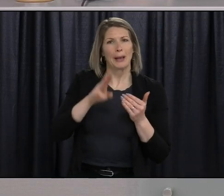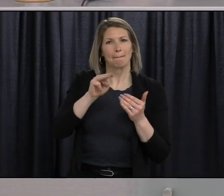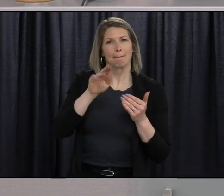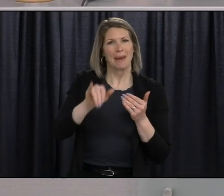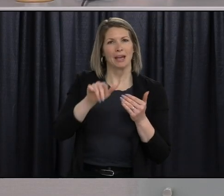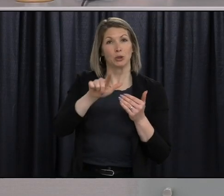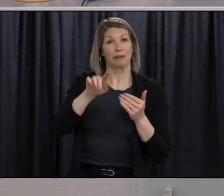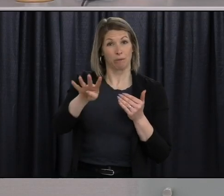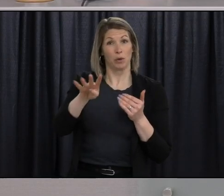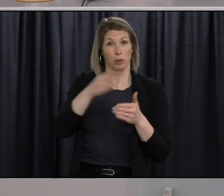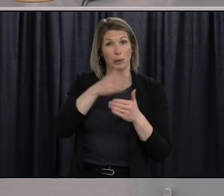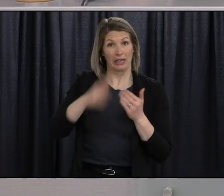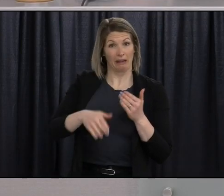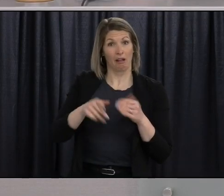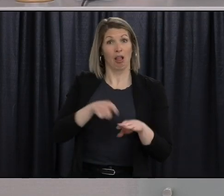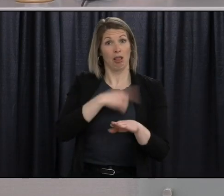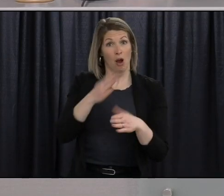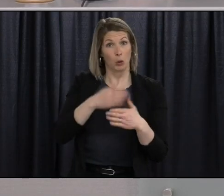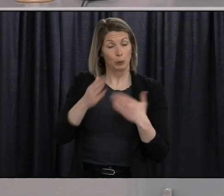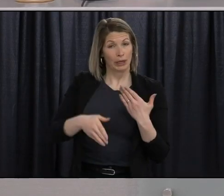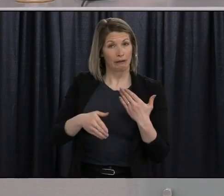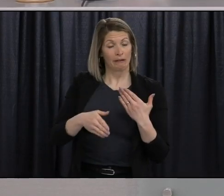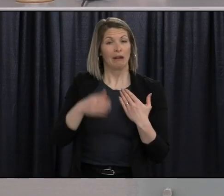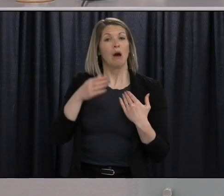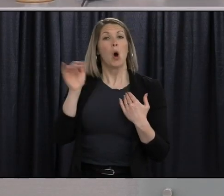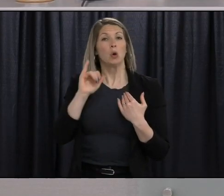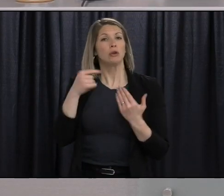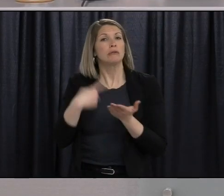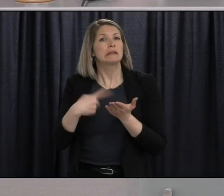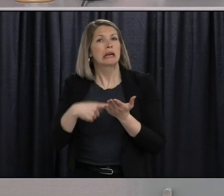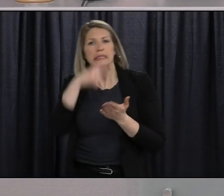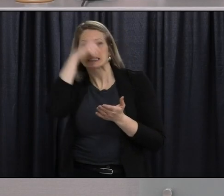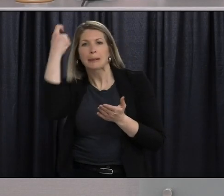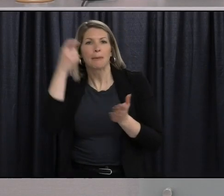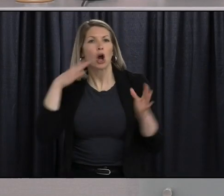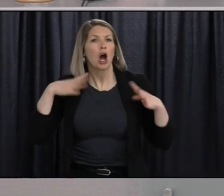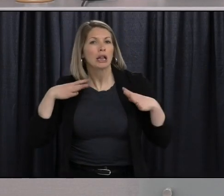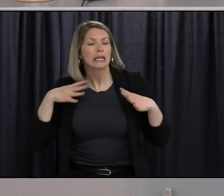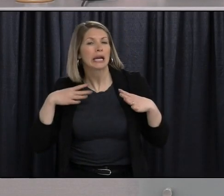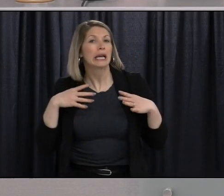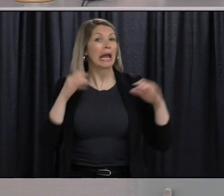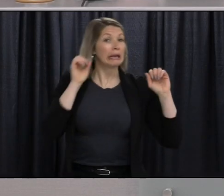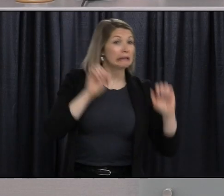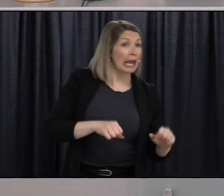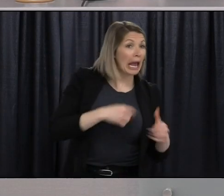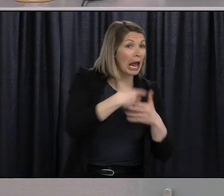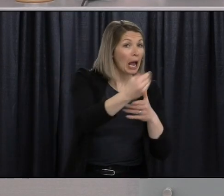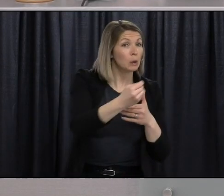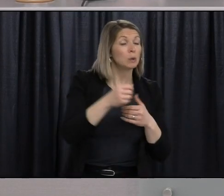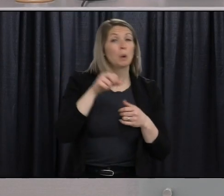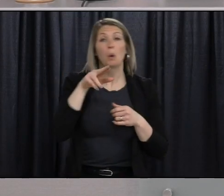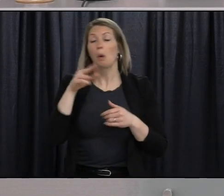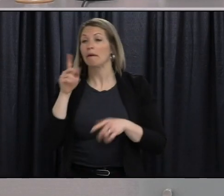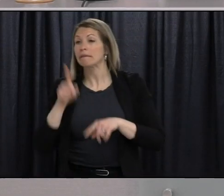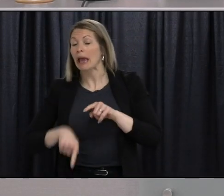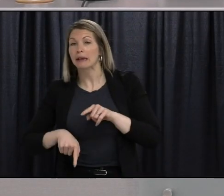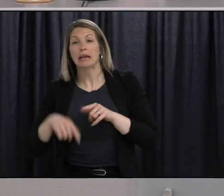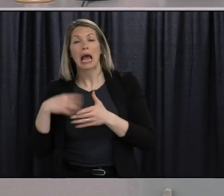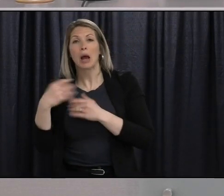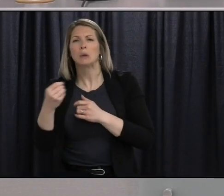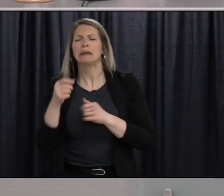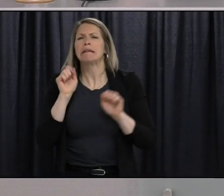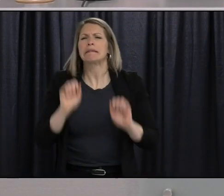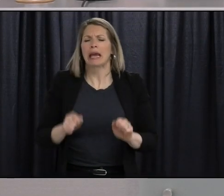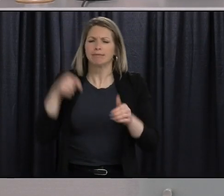they could be or what they should be doing and what they shouldn't be doing. Can you give us some examples of the activities you'd like to see people doing this weekend and some of the activities that they should be